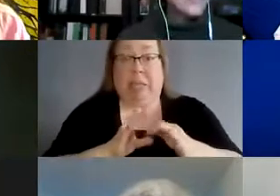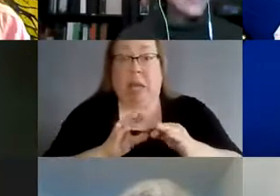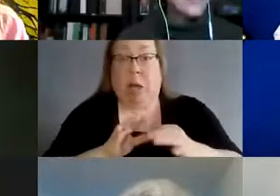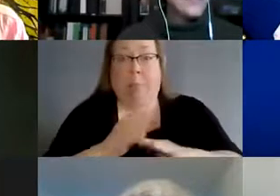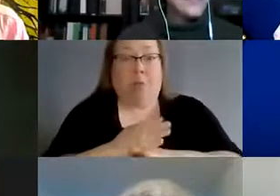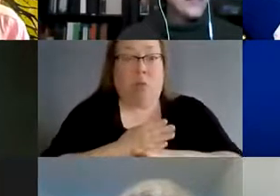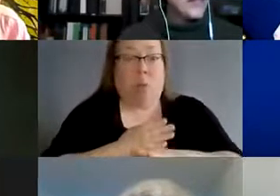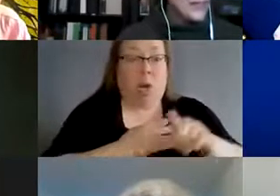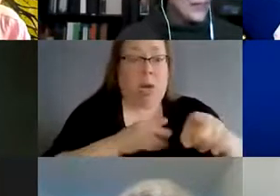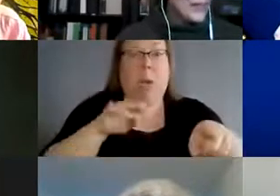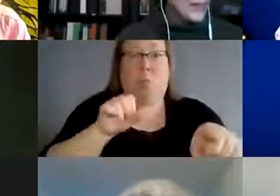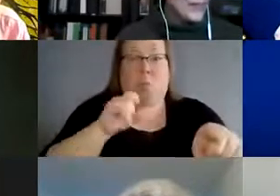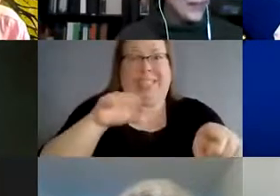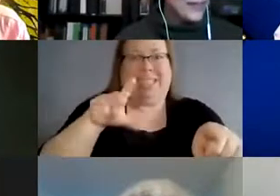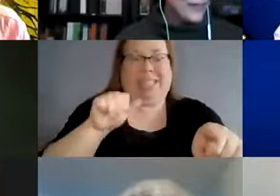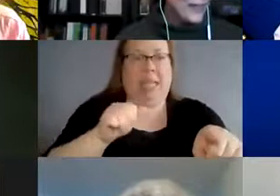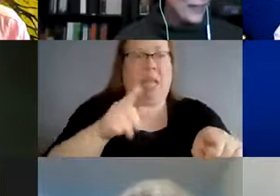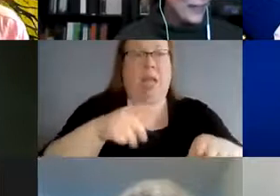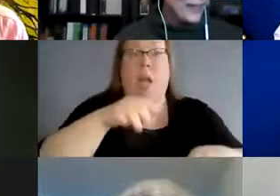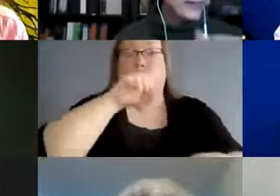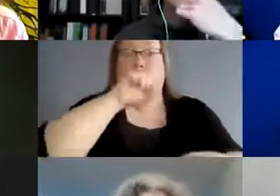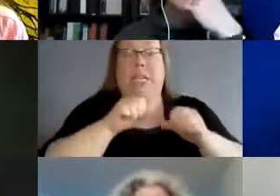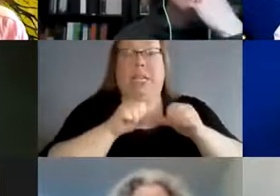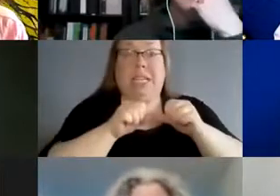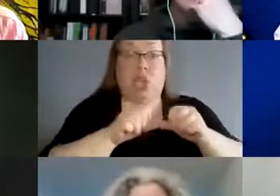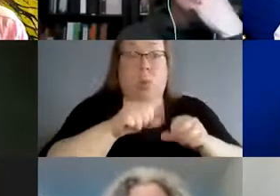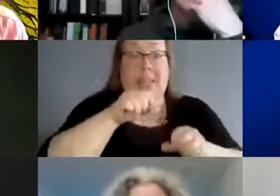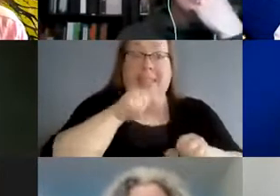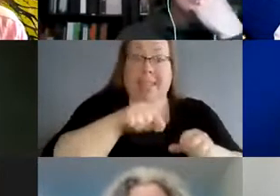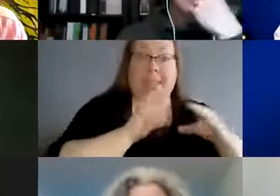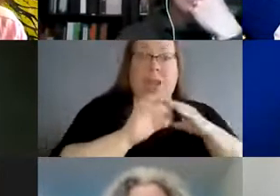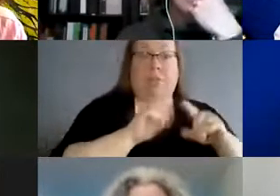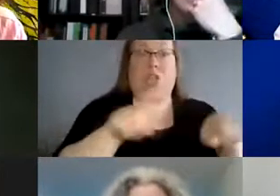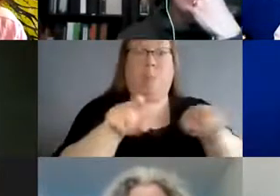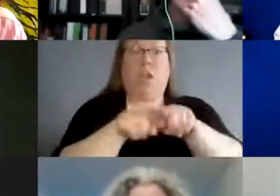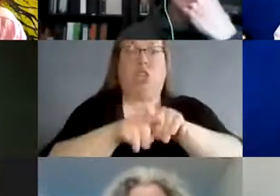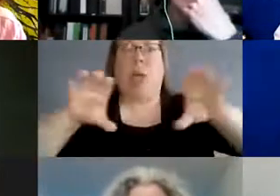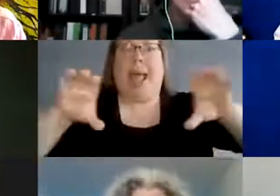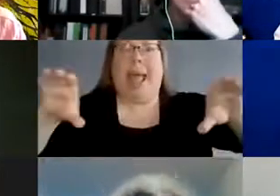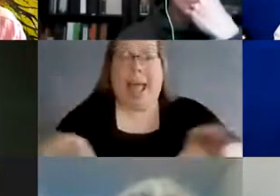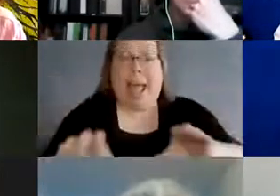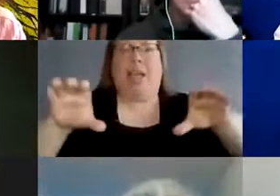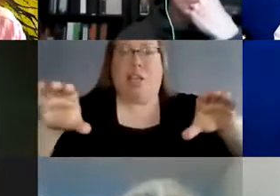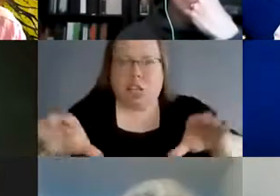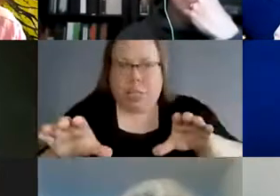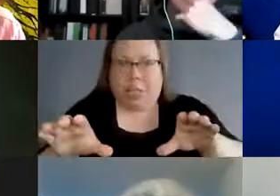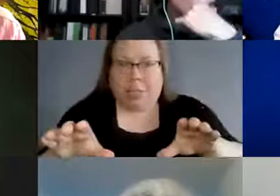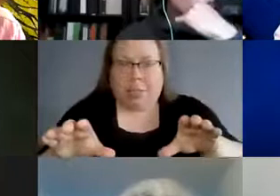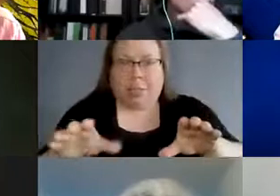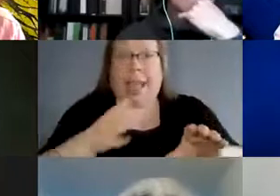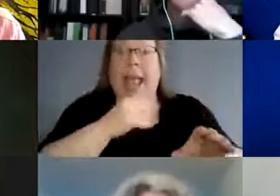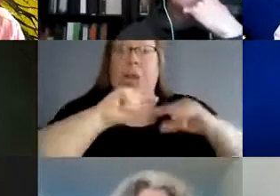I do. I would love to continue not just this conversation, but also some actions and activities as a